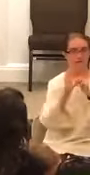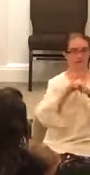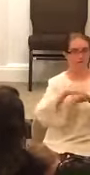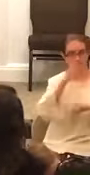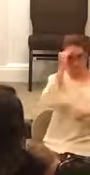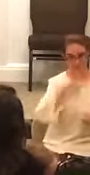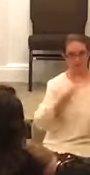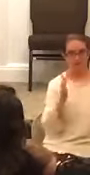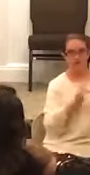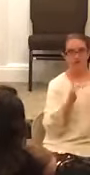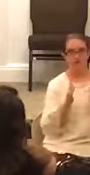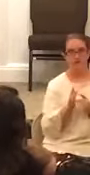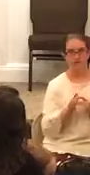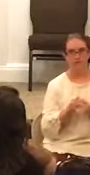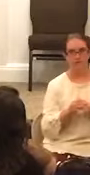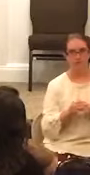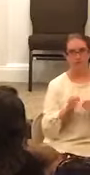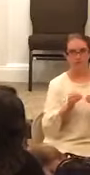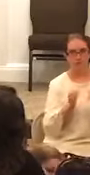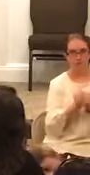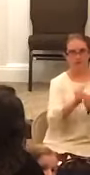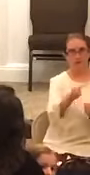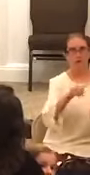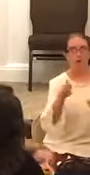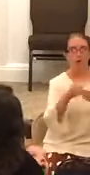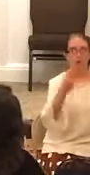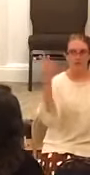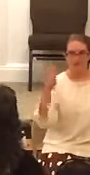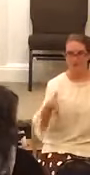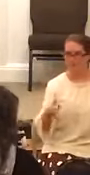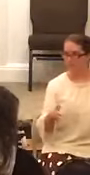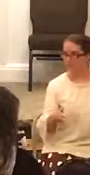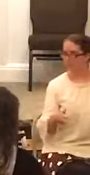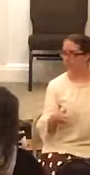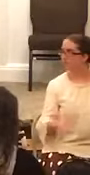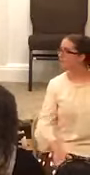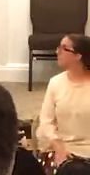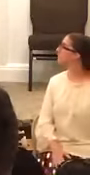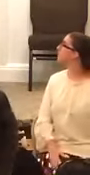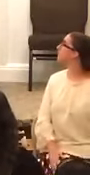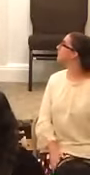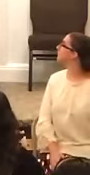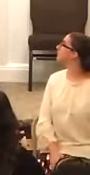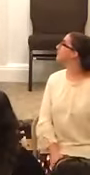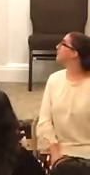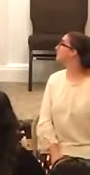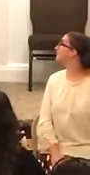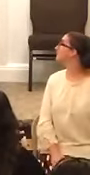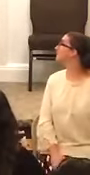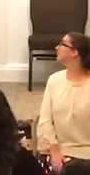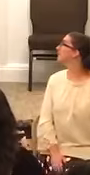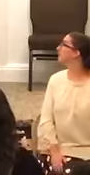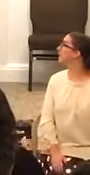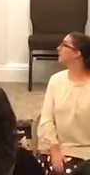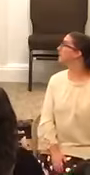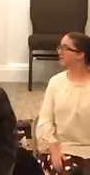man Jesus. Hallelujah. All right, let me go a little further. I'm about done. Said that a while ago, didn't I? That's my second closing.